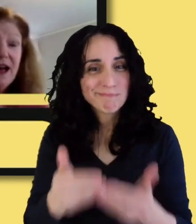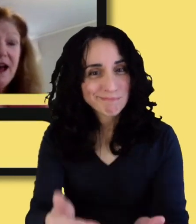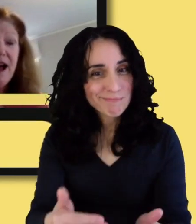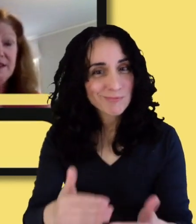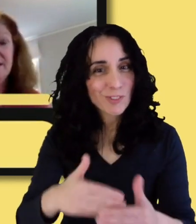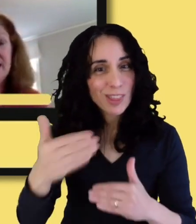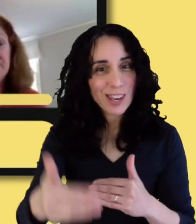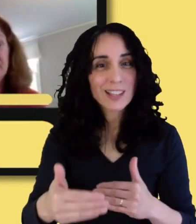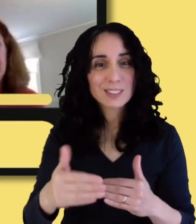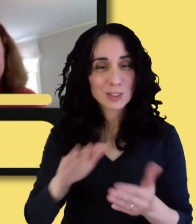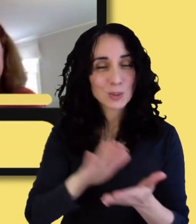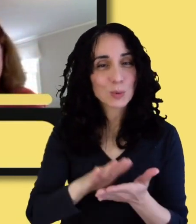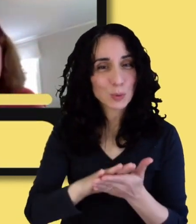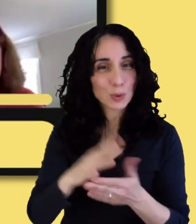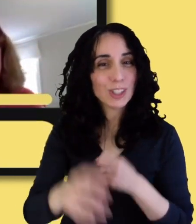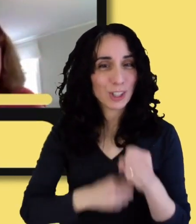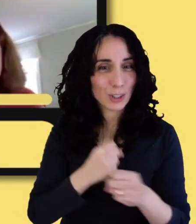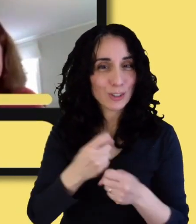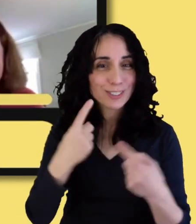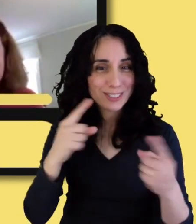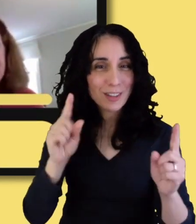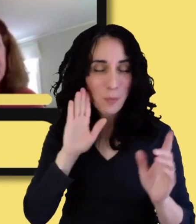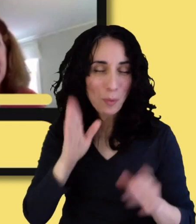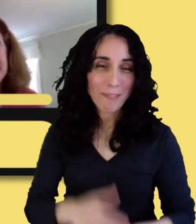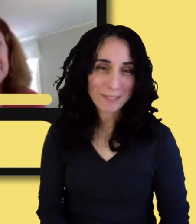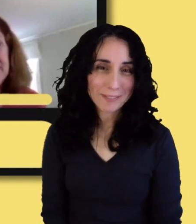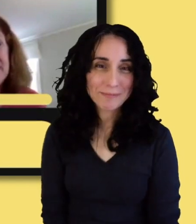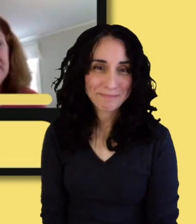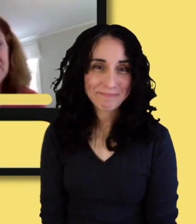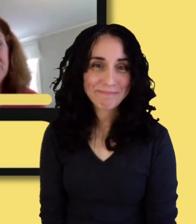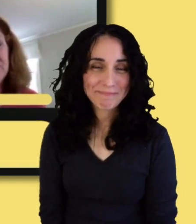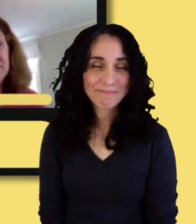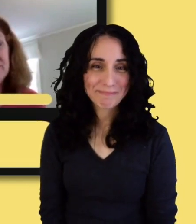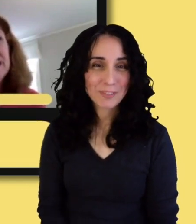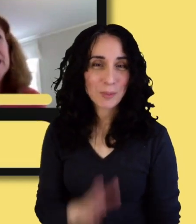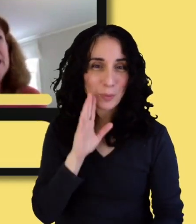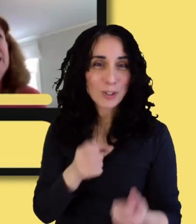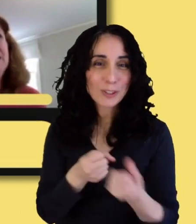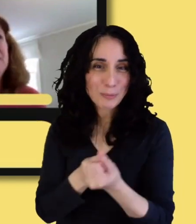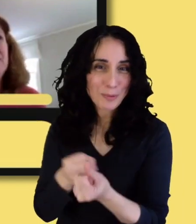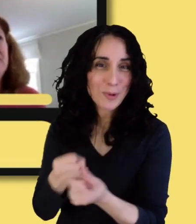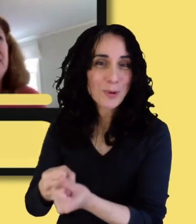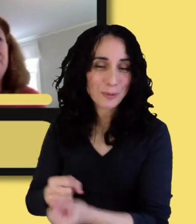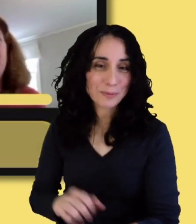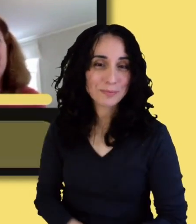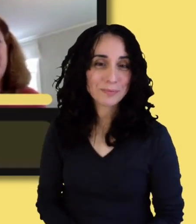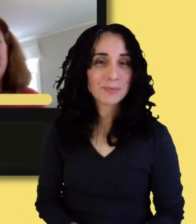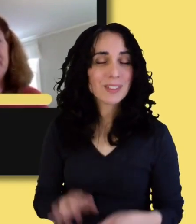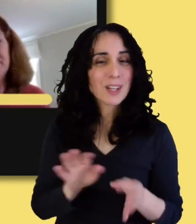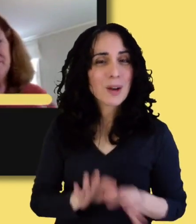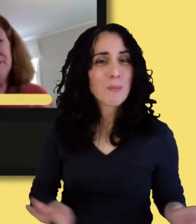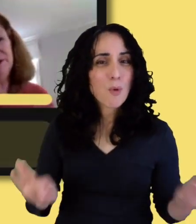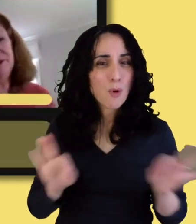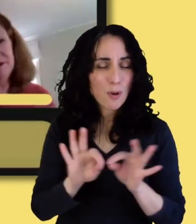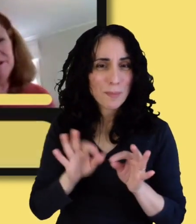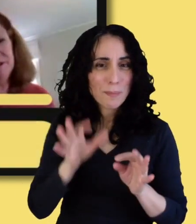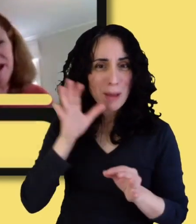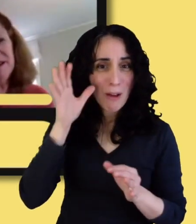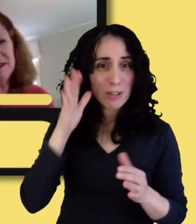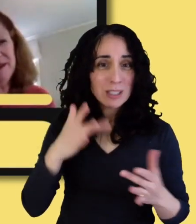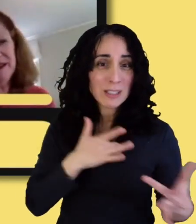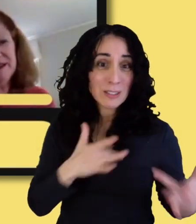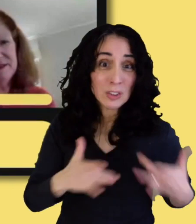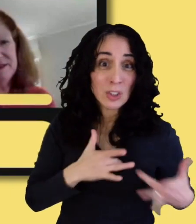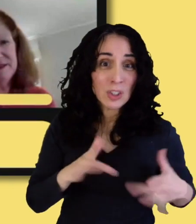year successfully. So I think that just is something that you want to put parents' fears